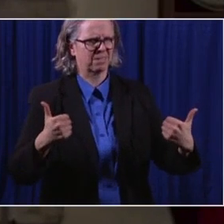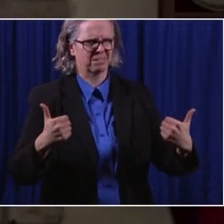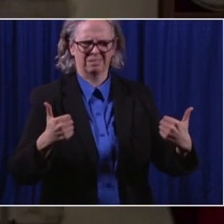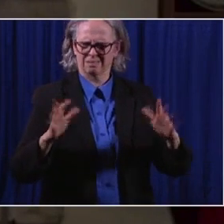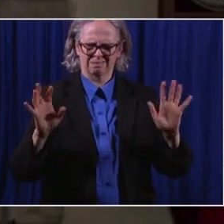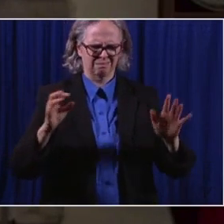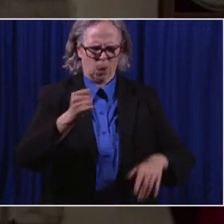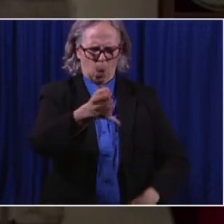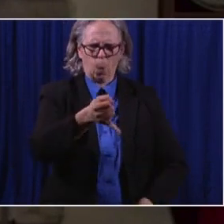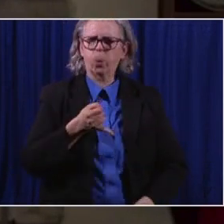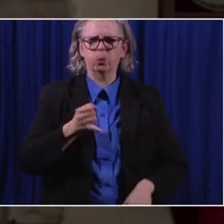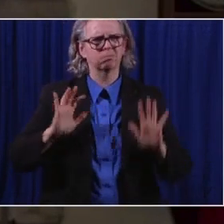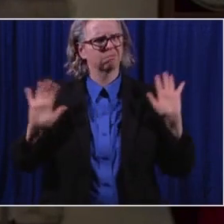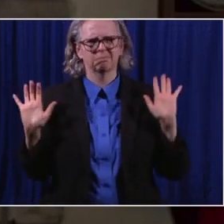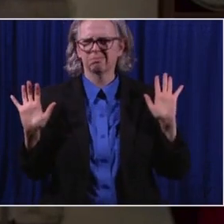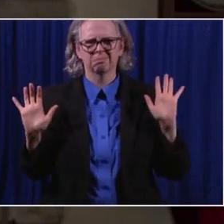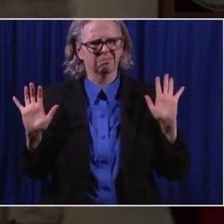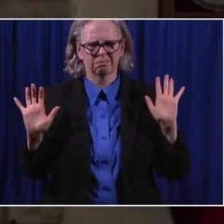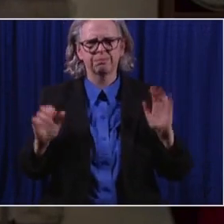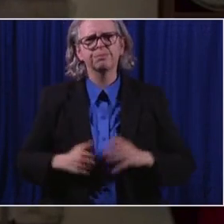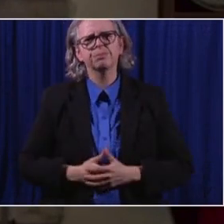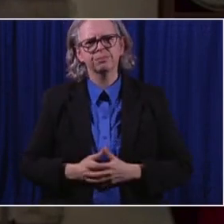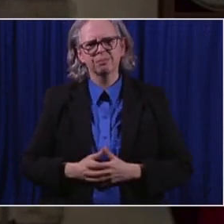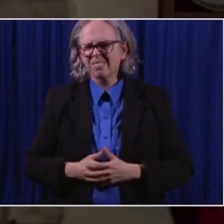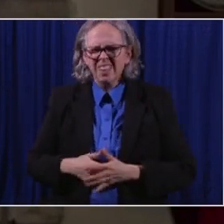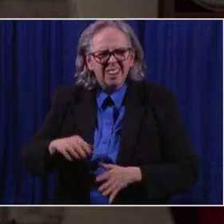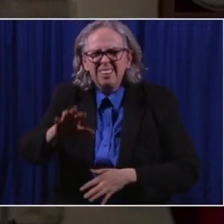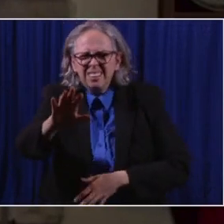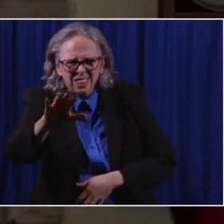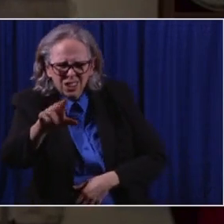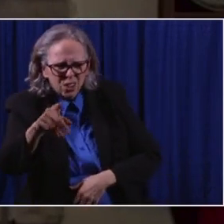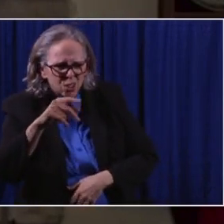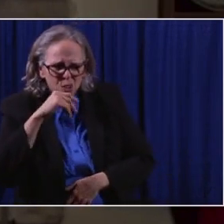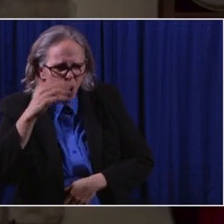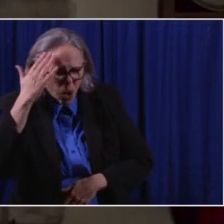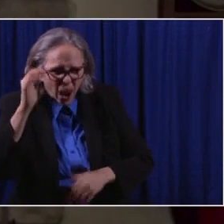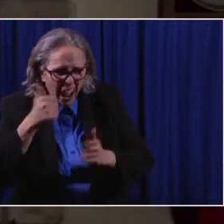So you weren't aware of those contributions?